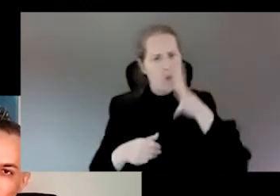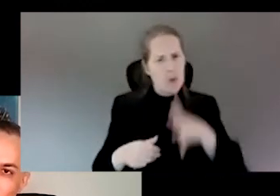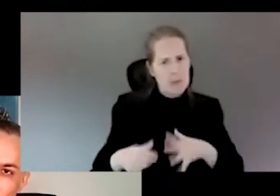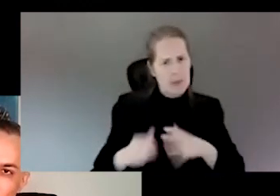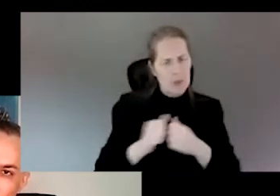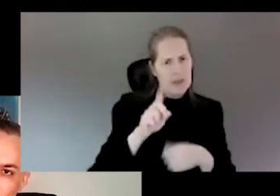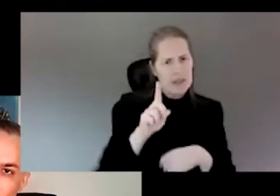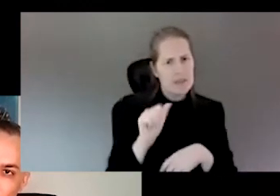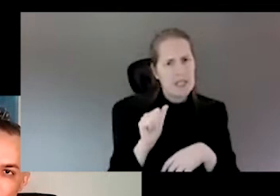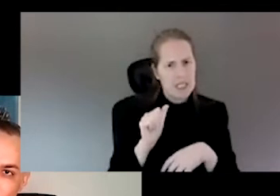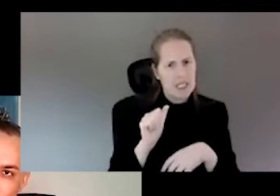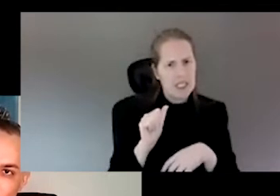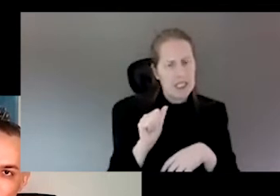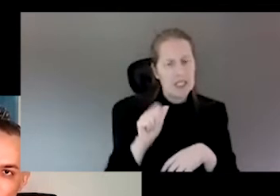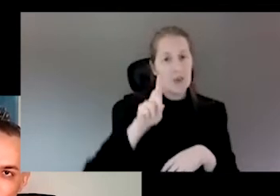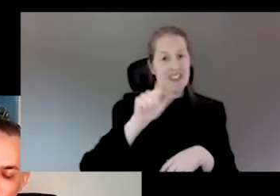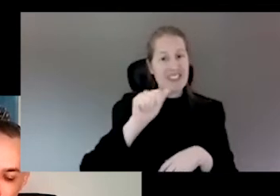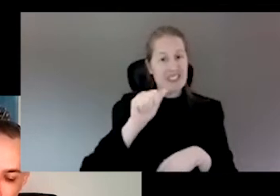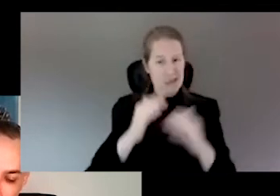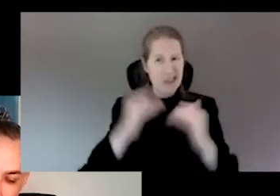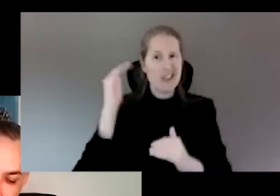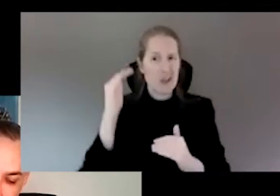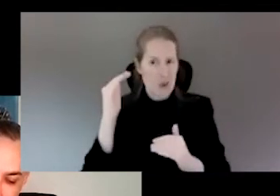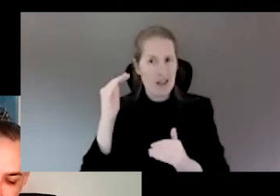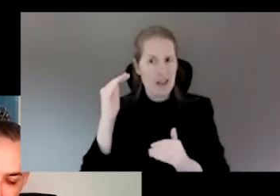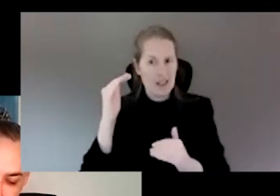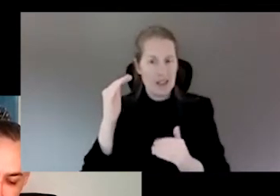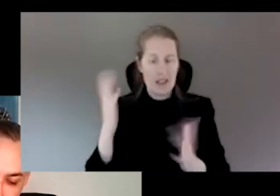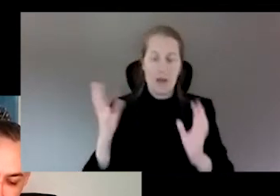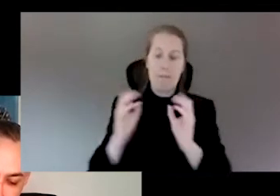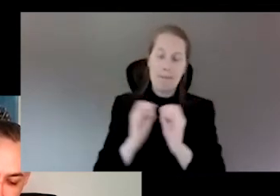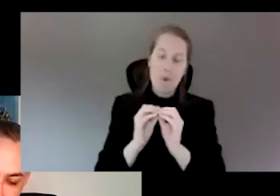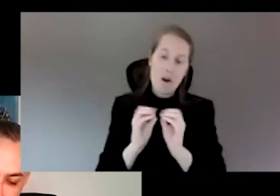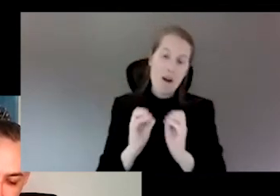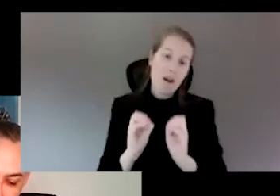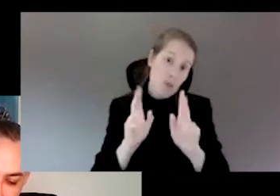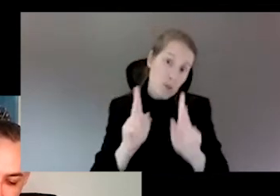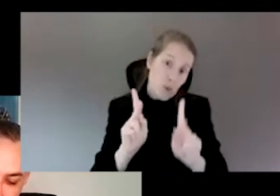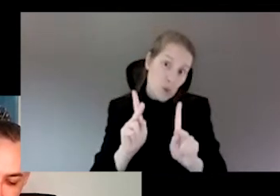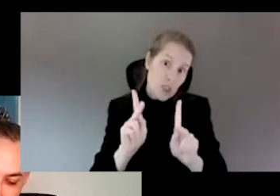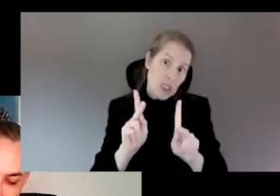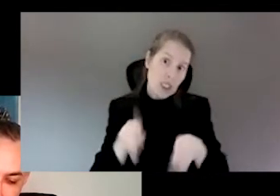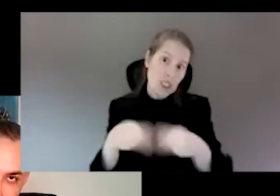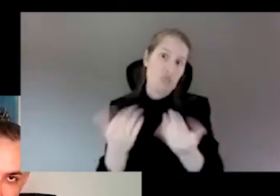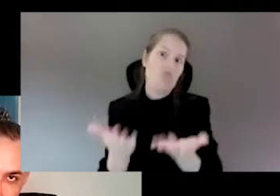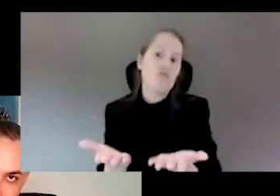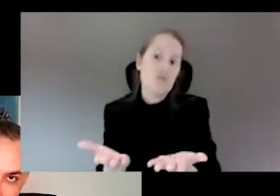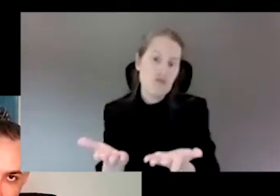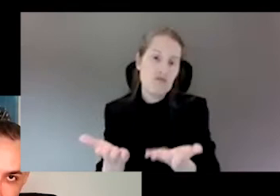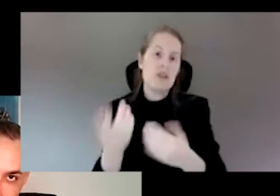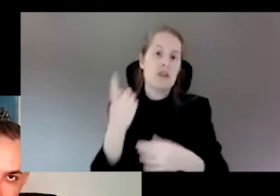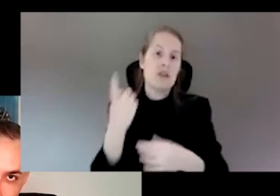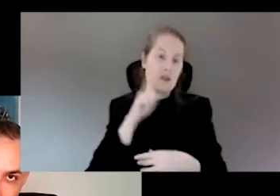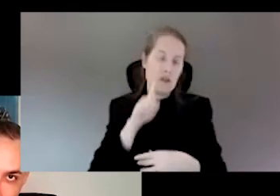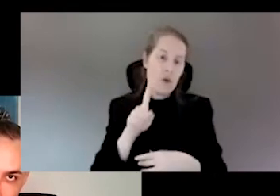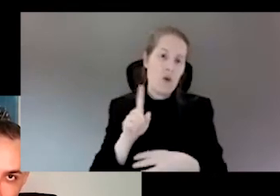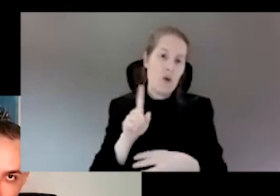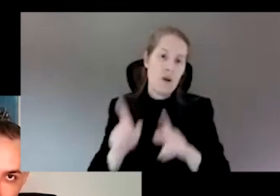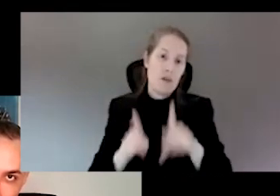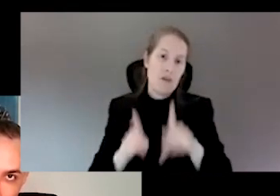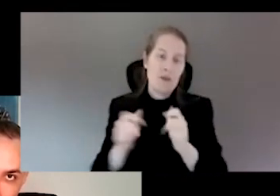Disability inequality as well. There is more opportunities, or there are more opportunities to those with